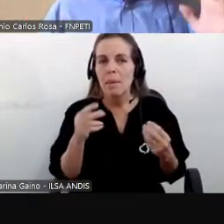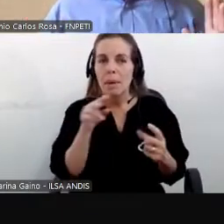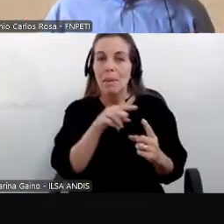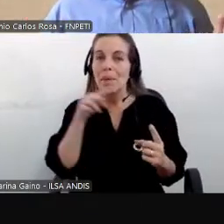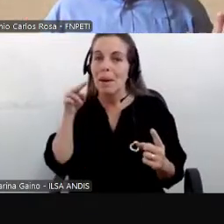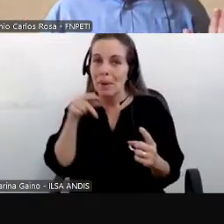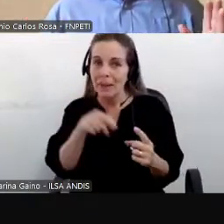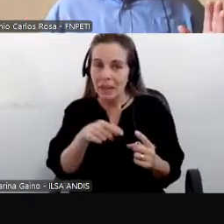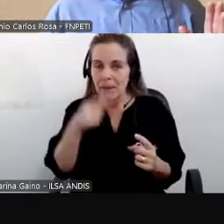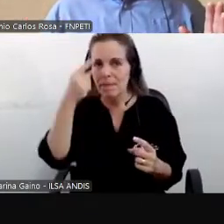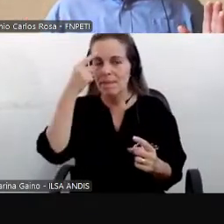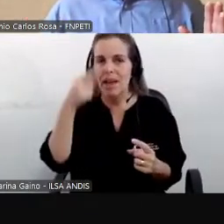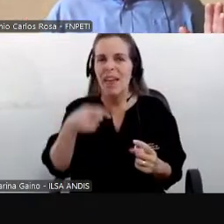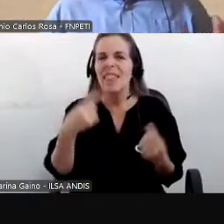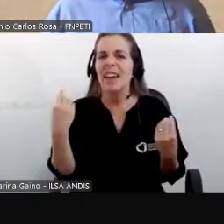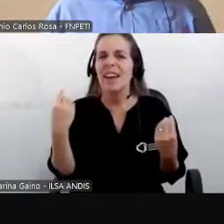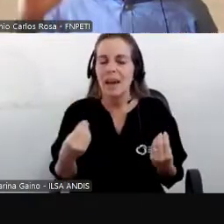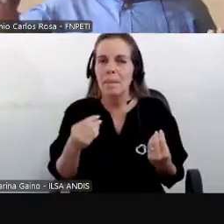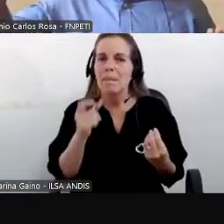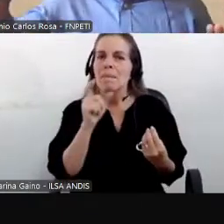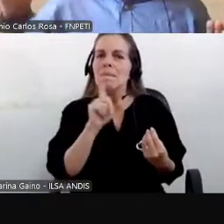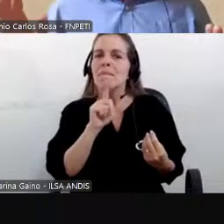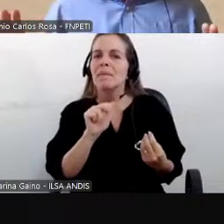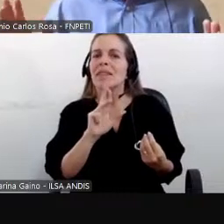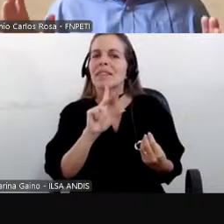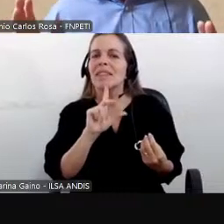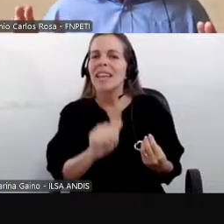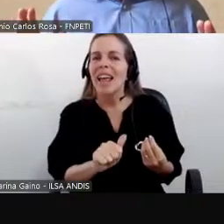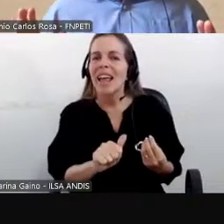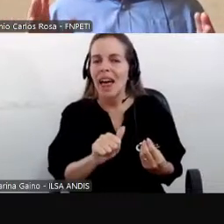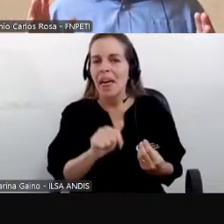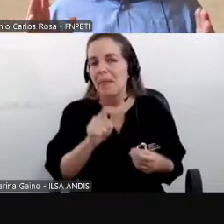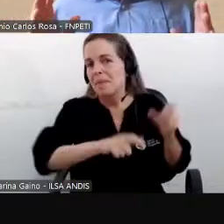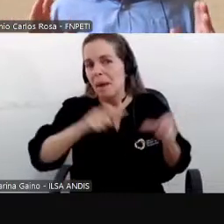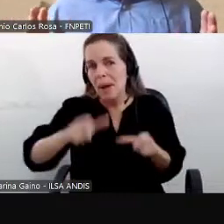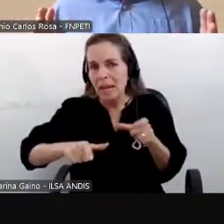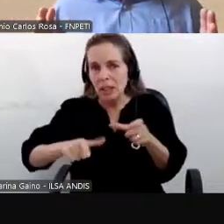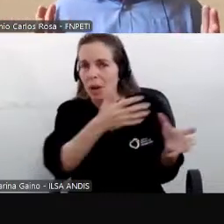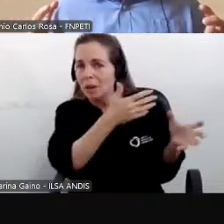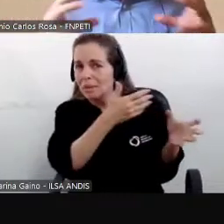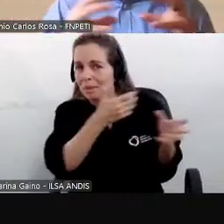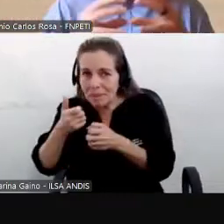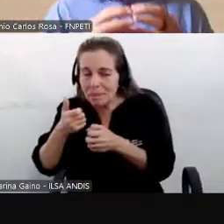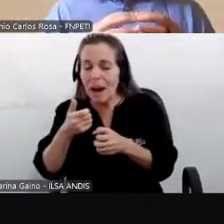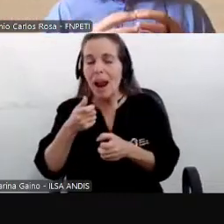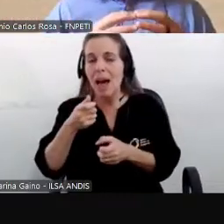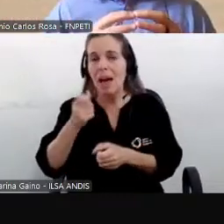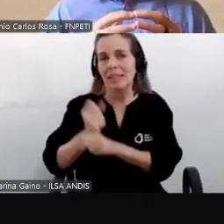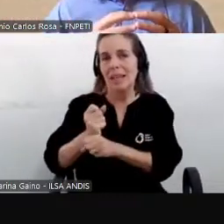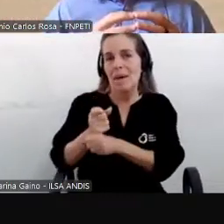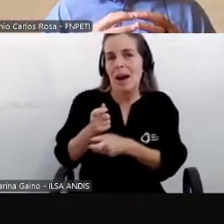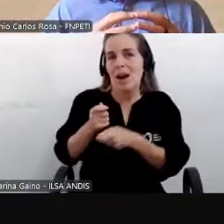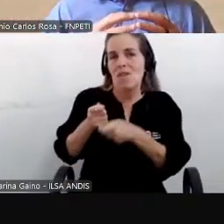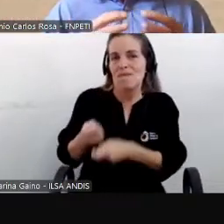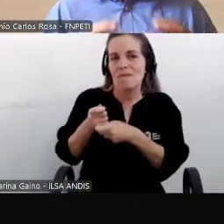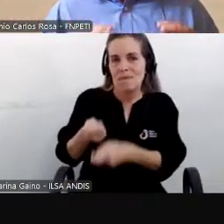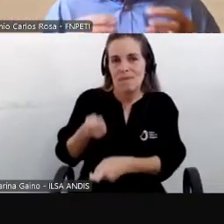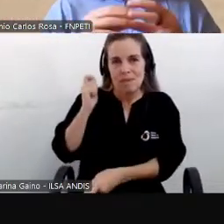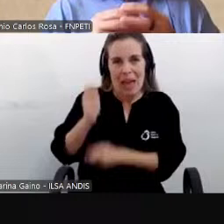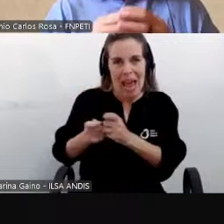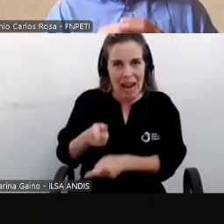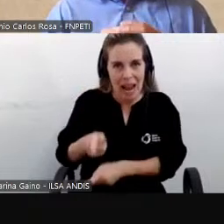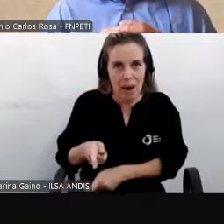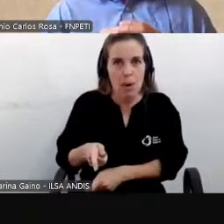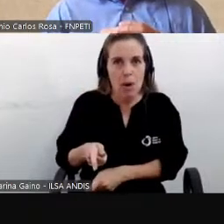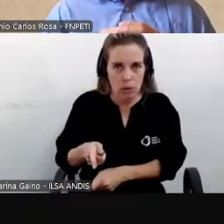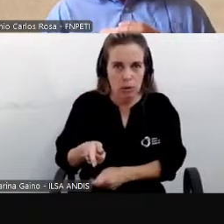This discussion always occurs based on the perspective that the concept of human trafficking for labor exploitation and the concept